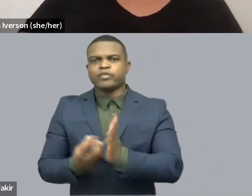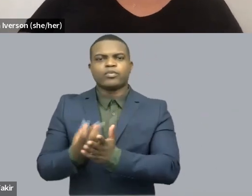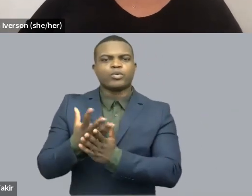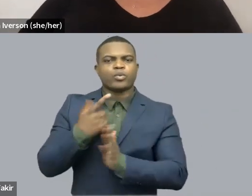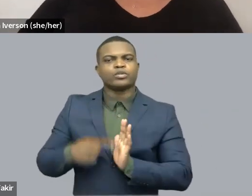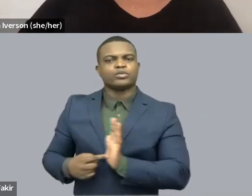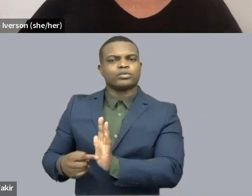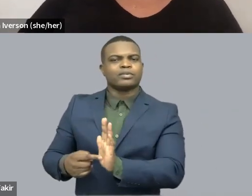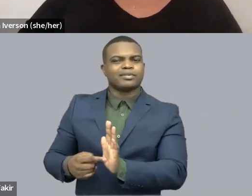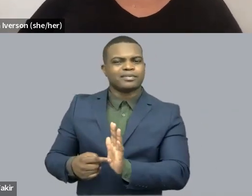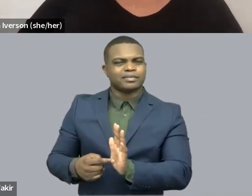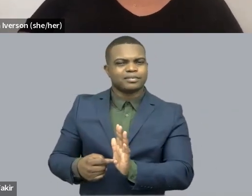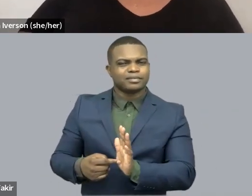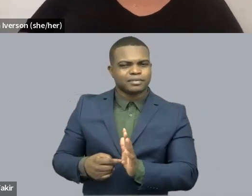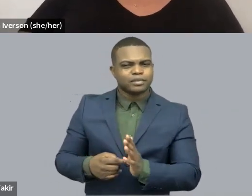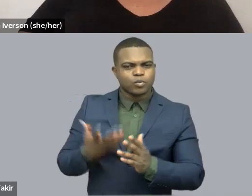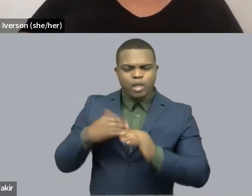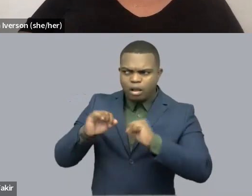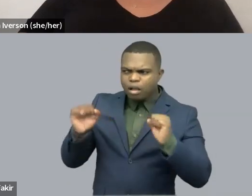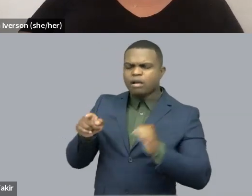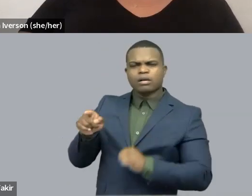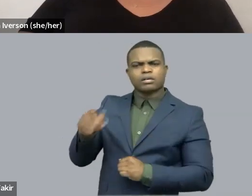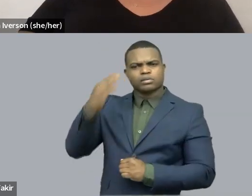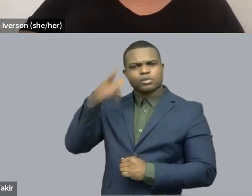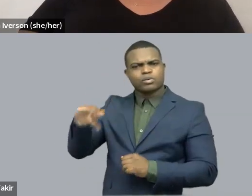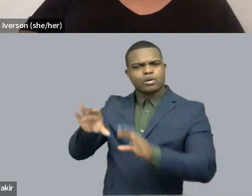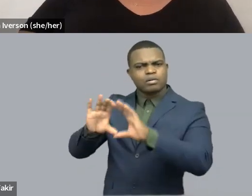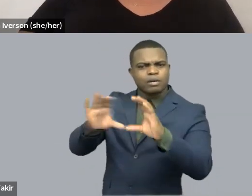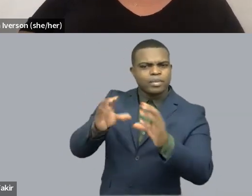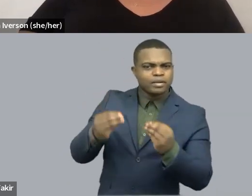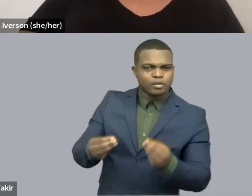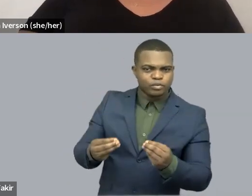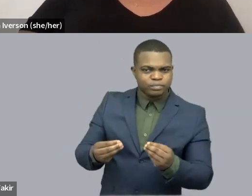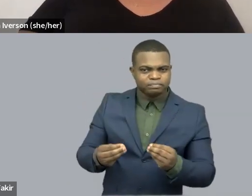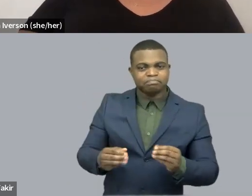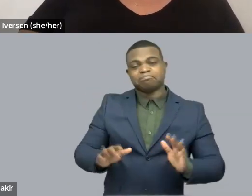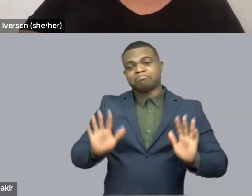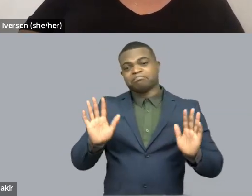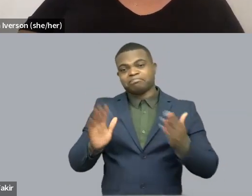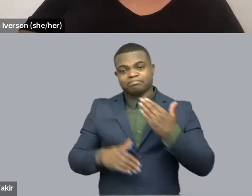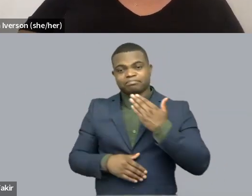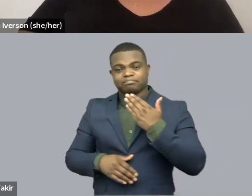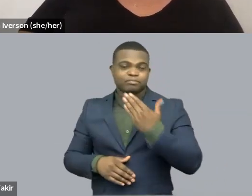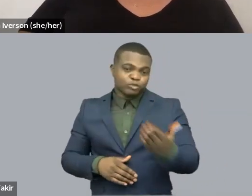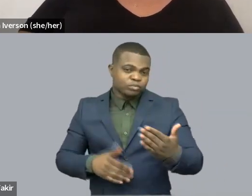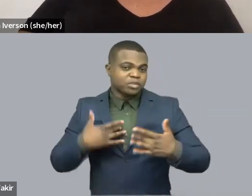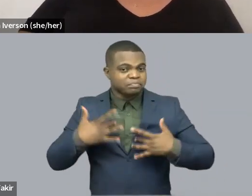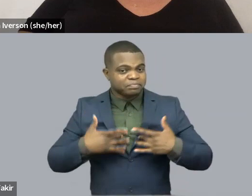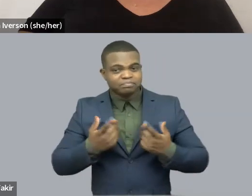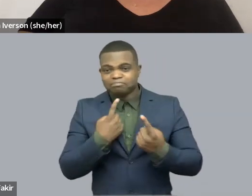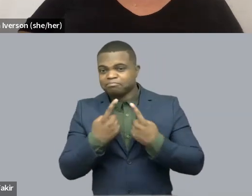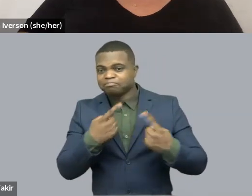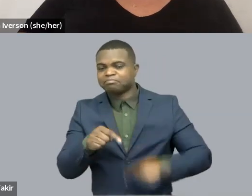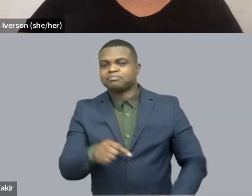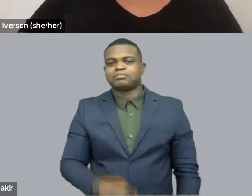Can you just quickly comment on this? Because actually you mentioned something that is extremely relevant, which is the business model. And this is why,